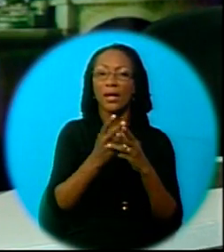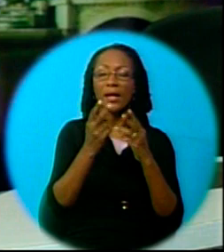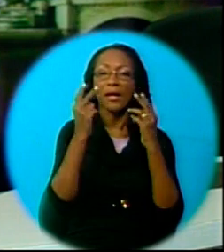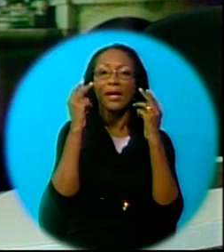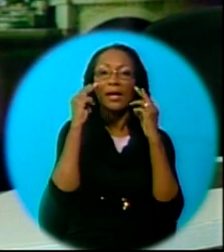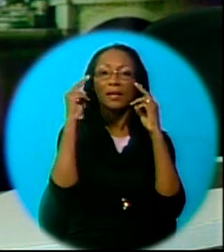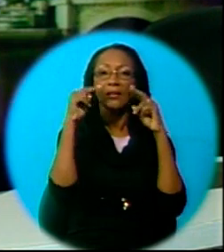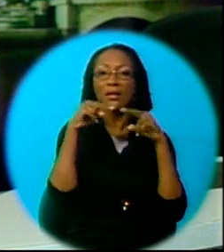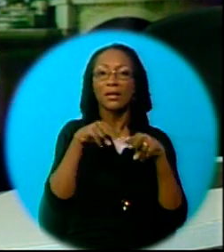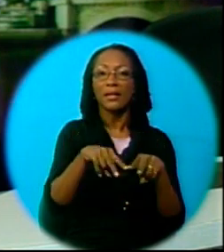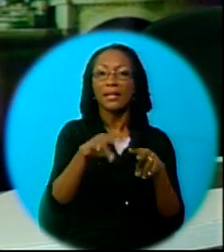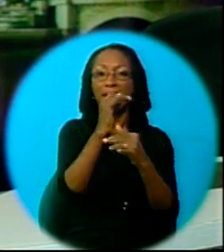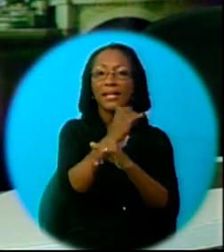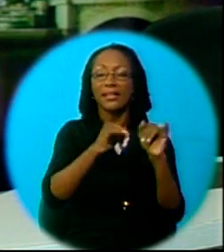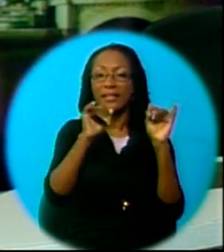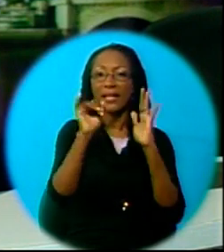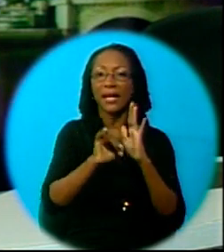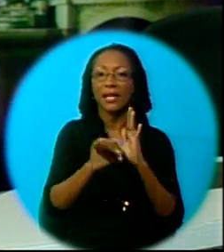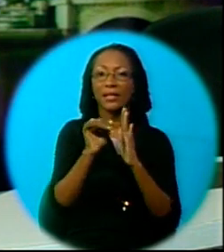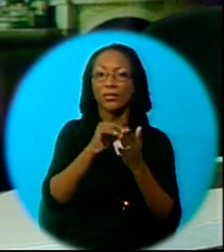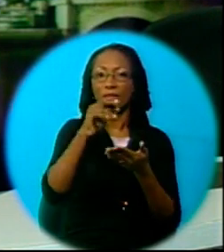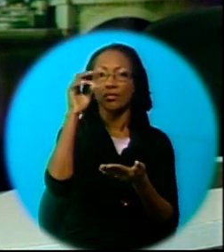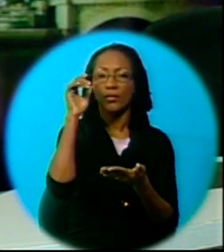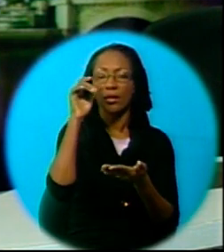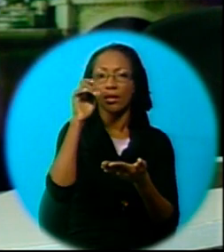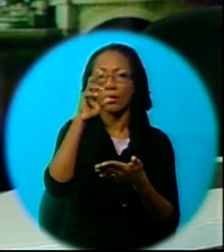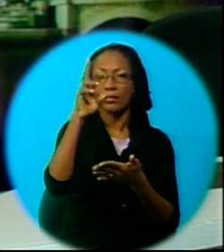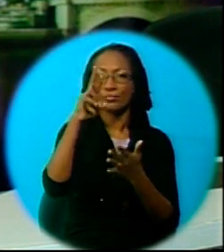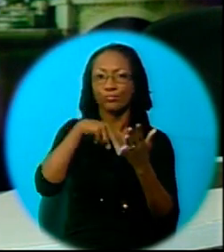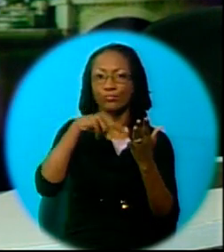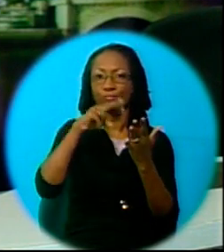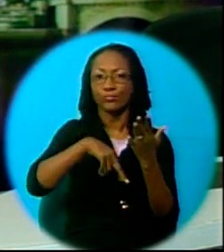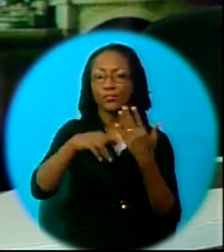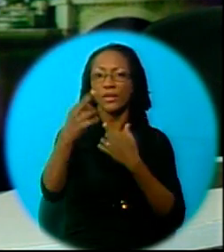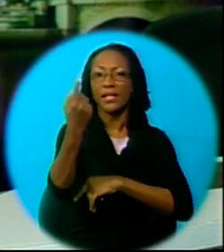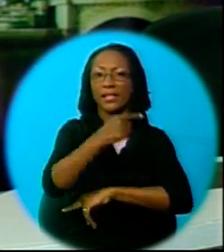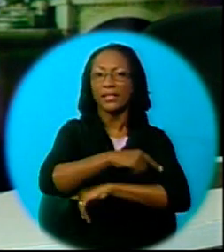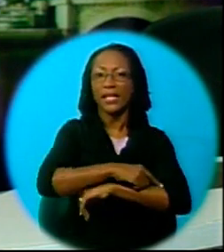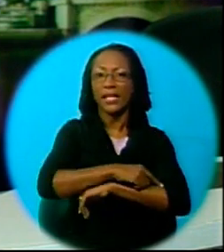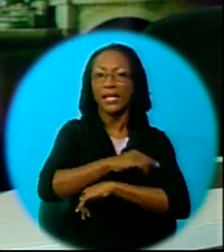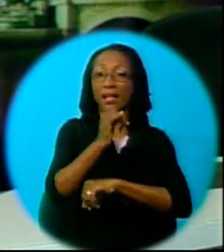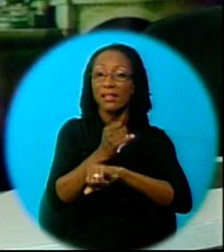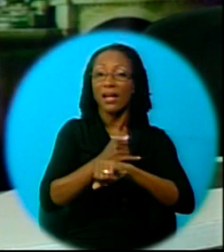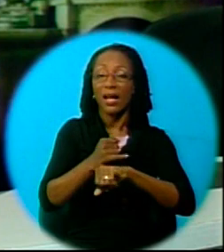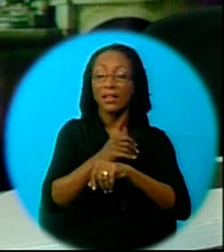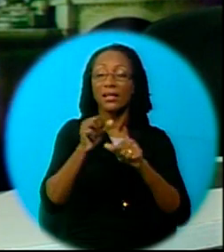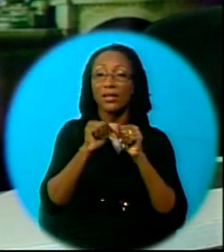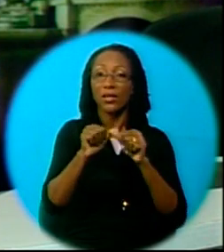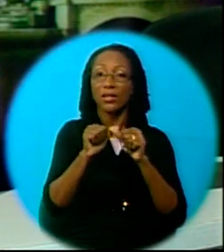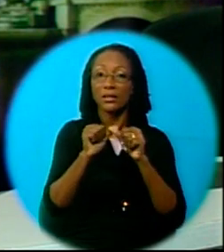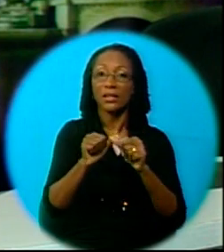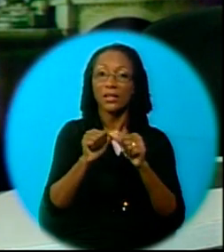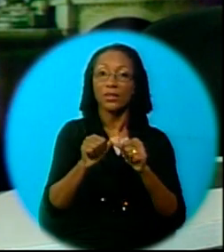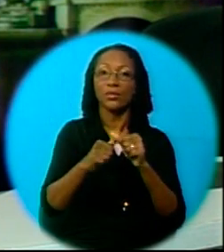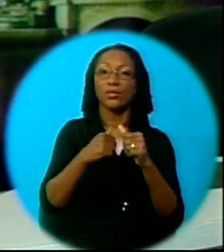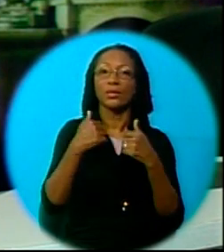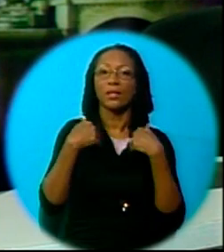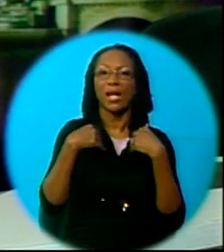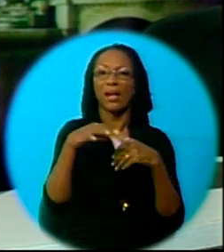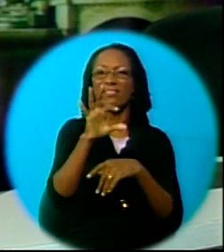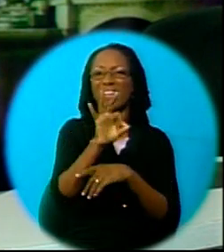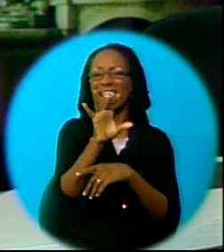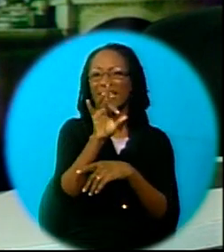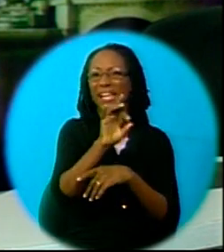observing International Literacy Day, we hear that the island continues to maintain its high rating of 98% basic